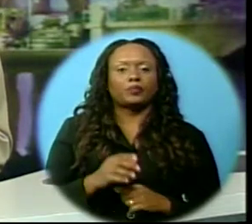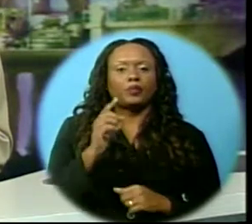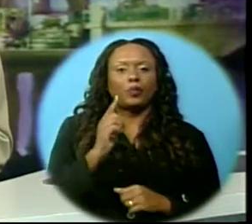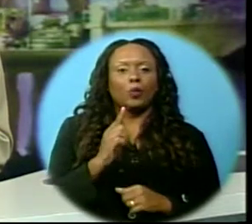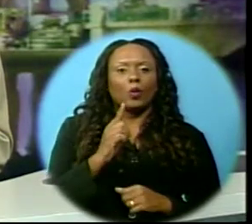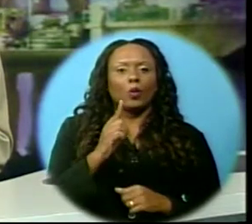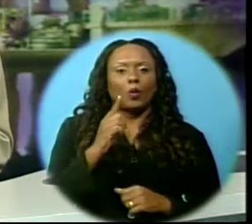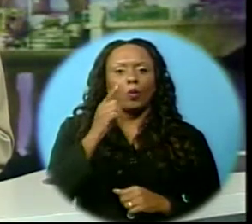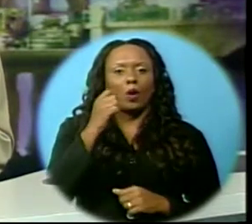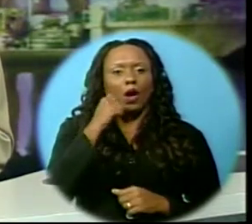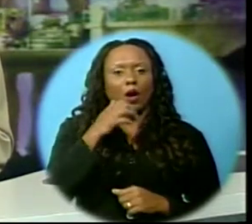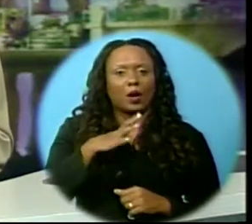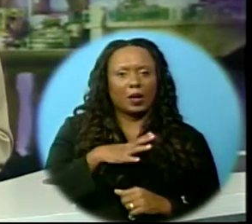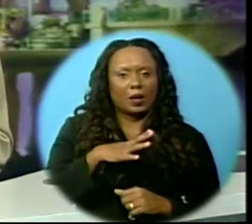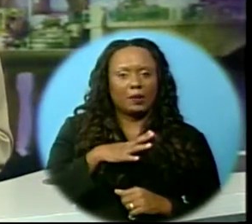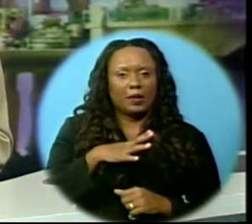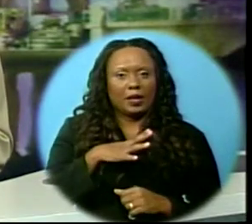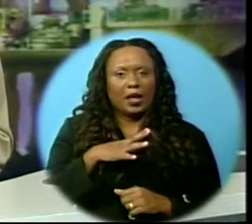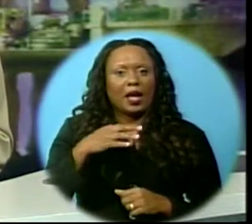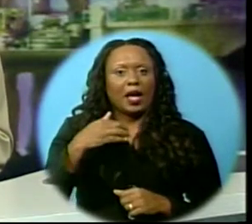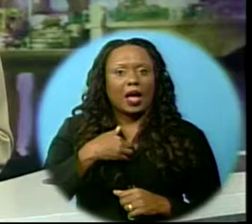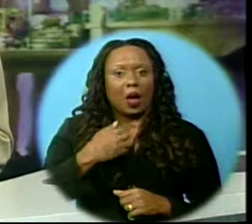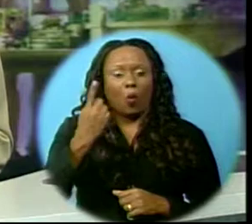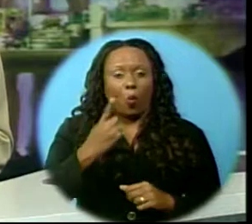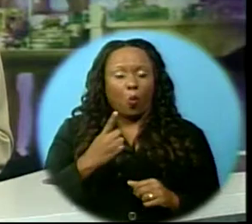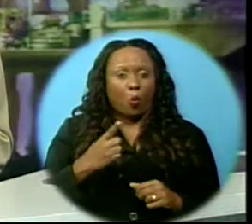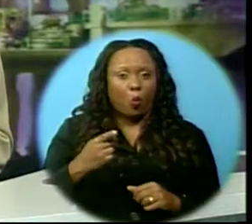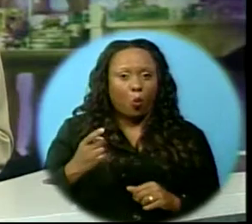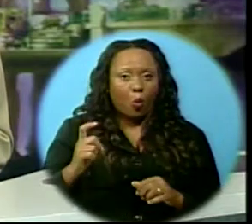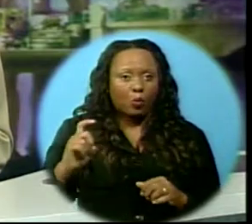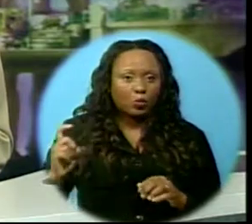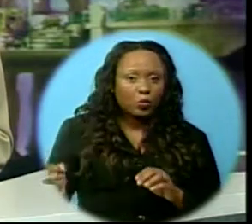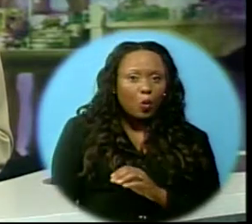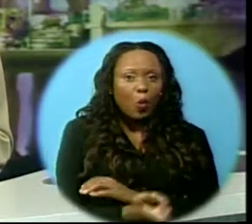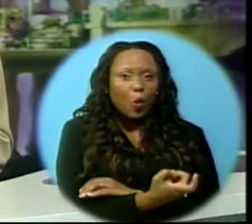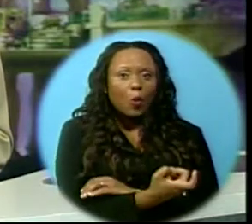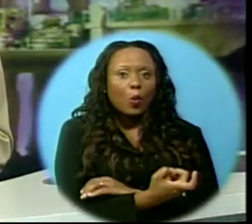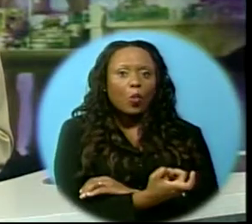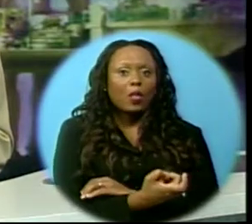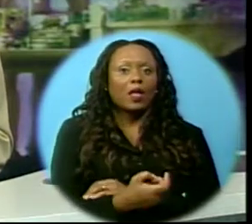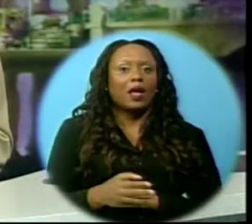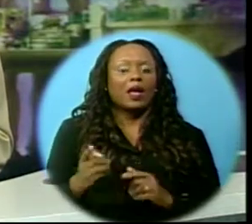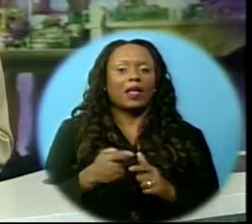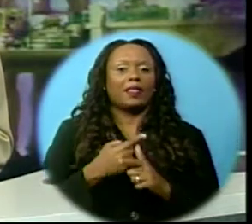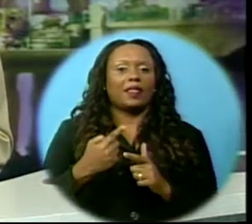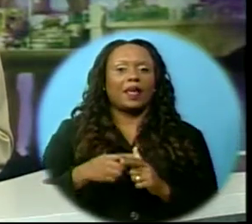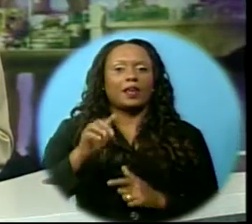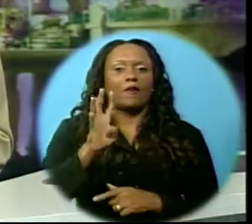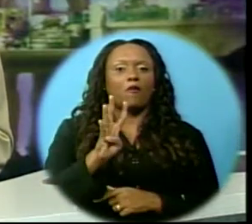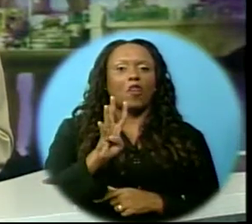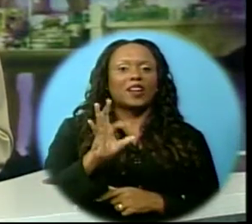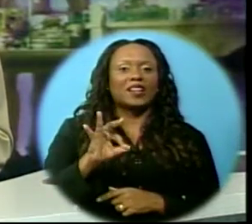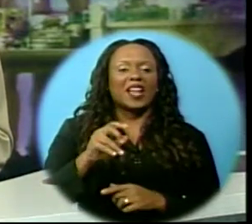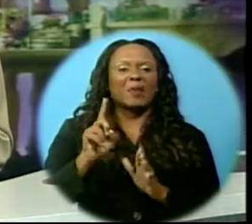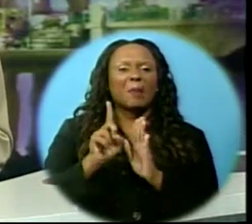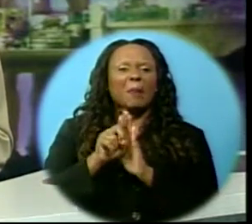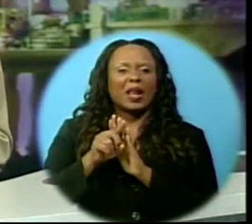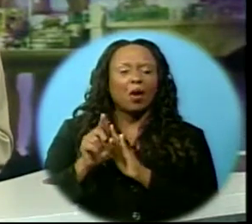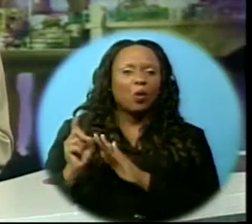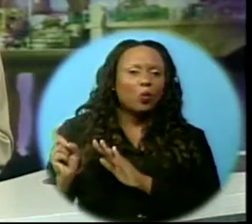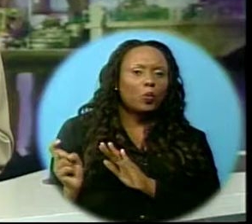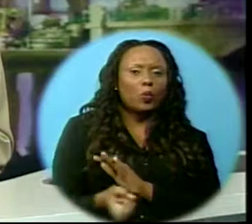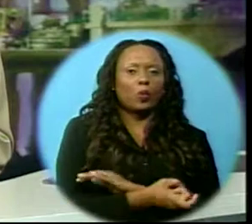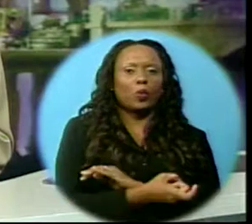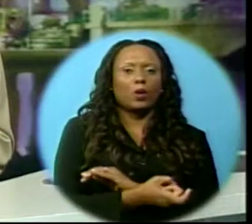2-1. Cheer King in the 6th minute and Ayana Wilson in the 49th were the goal scorers for Barbados. Trudy Knight got the lone goal